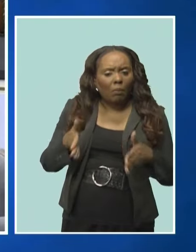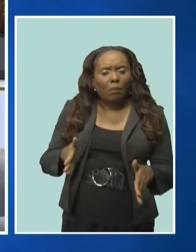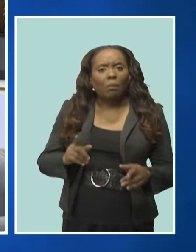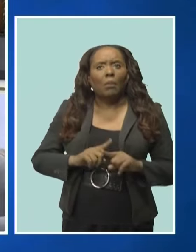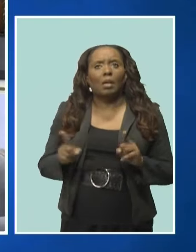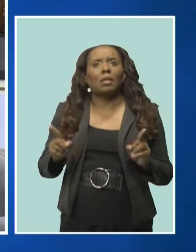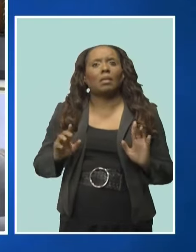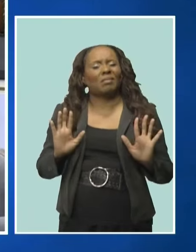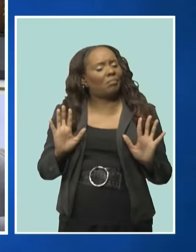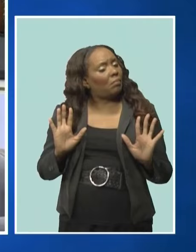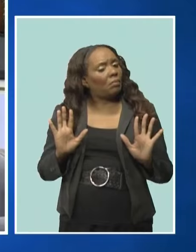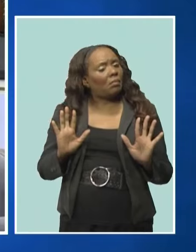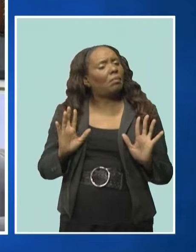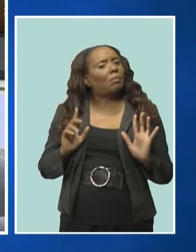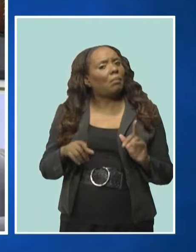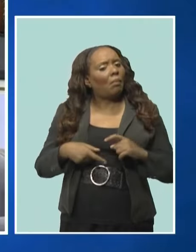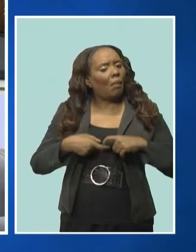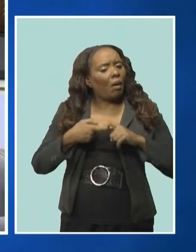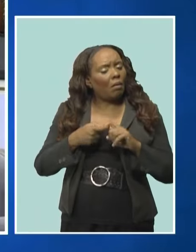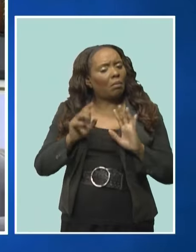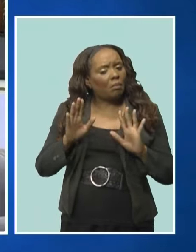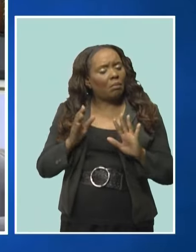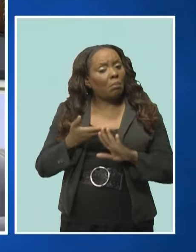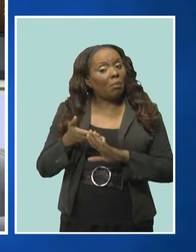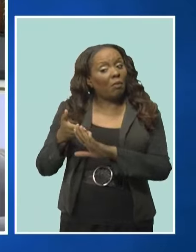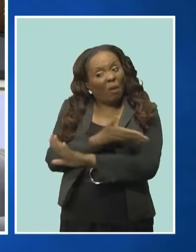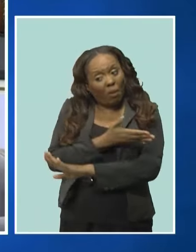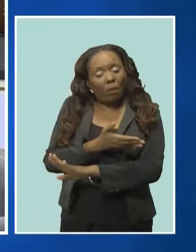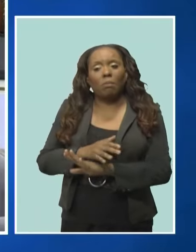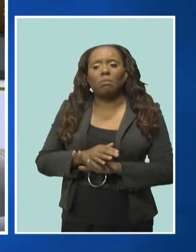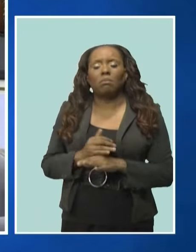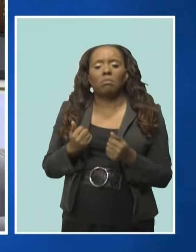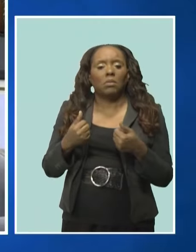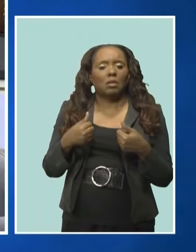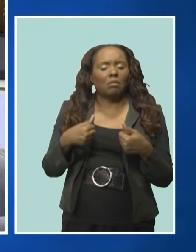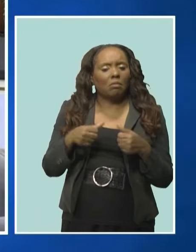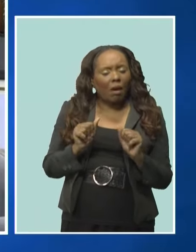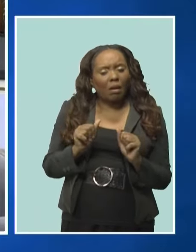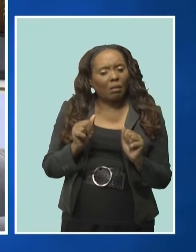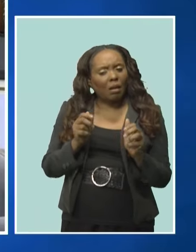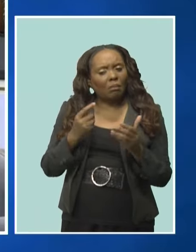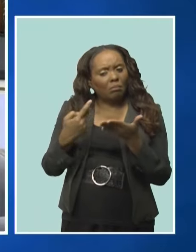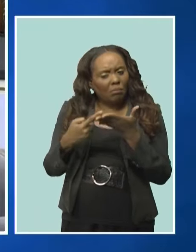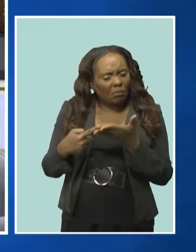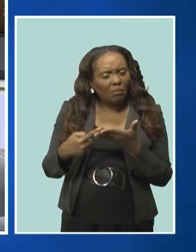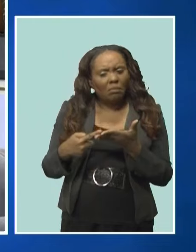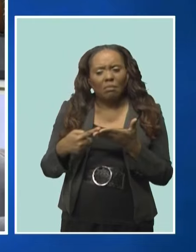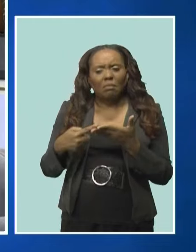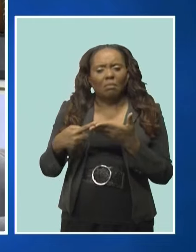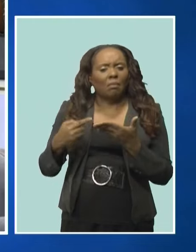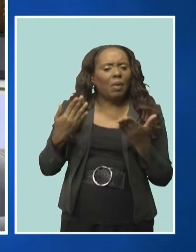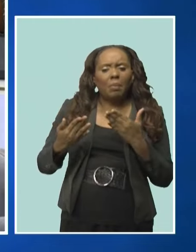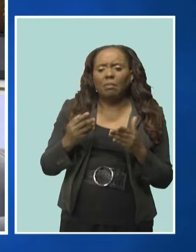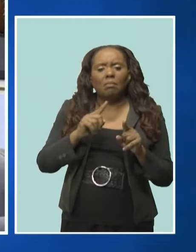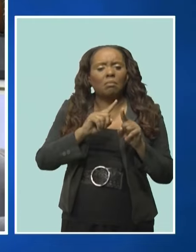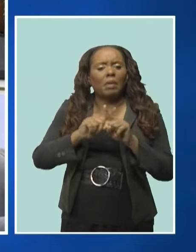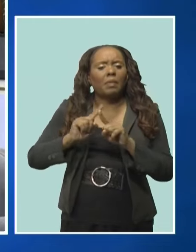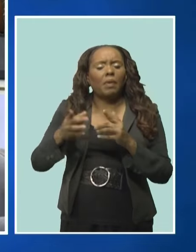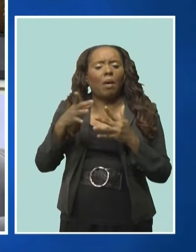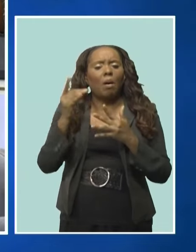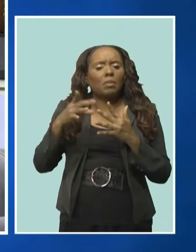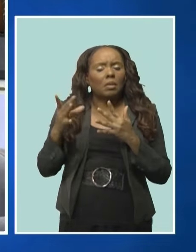is, let's try to save first and leave the amputation as a last resort. And most of the time, we